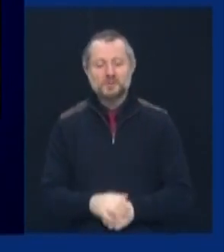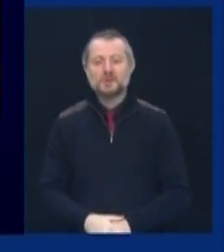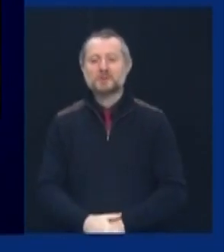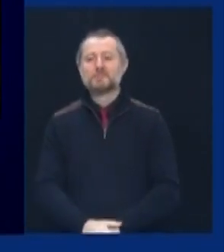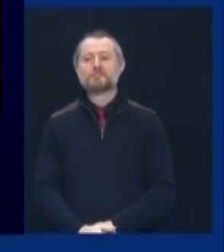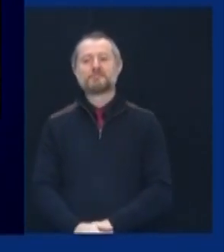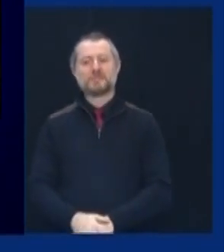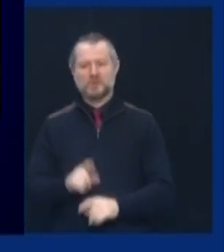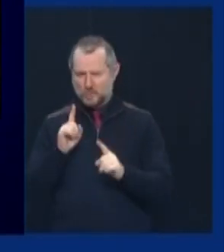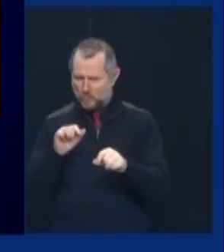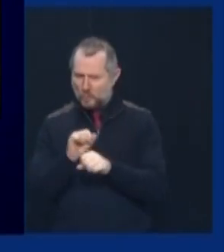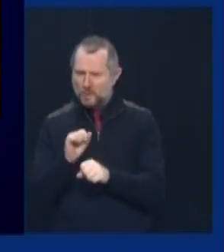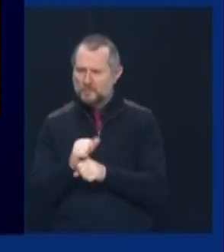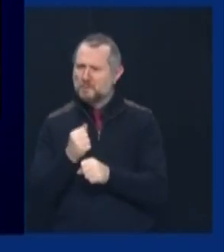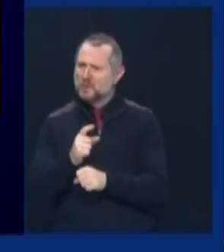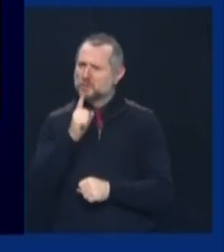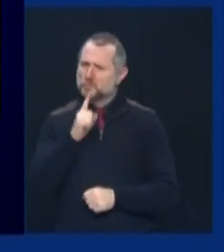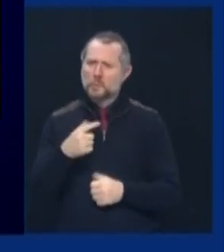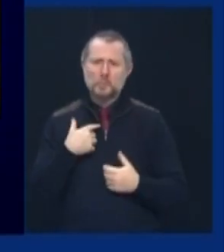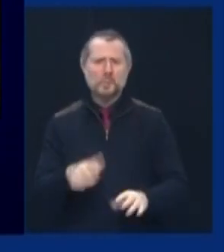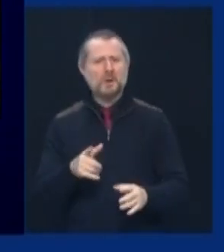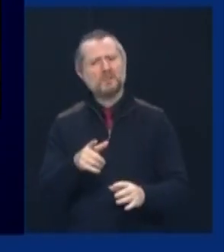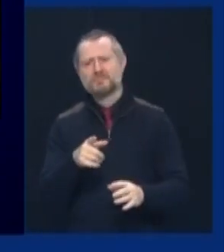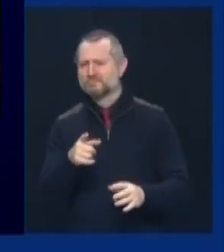make sure that our country was